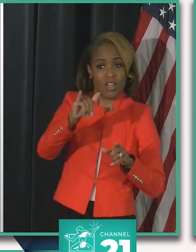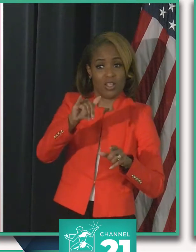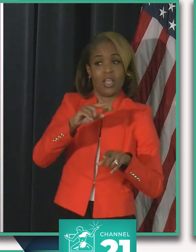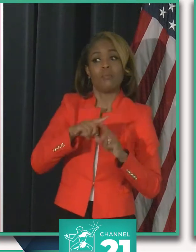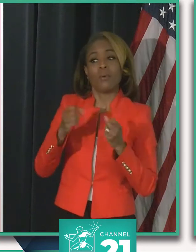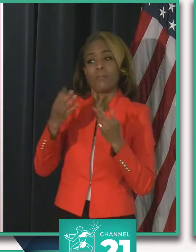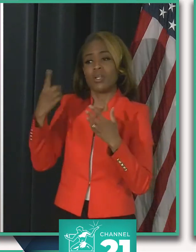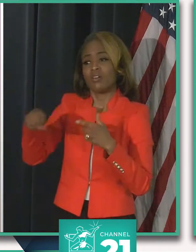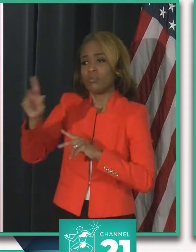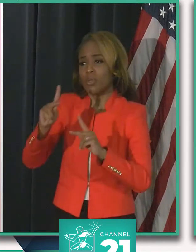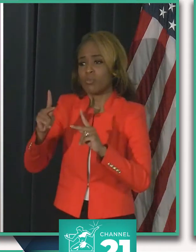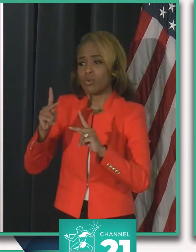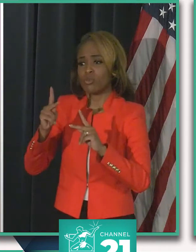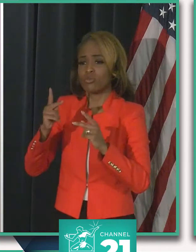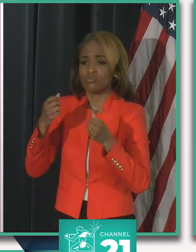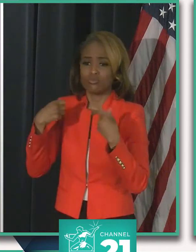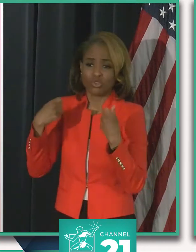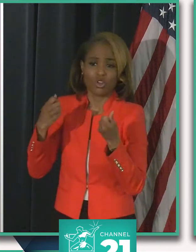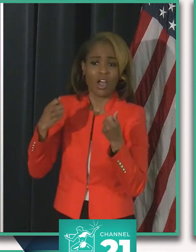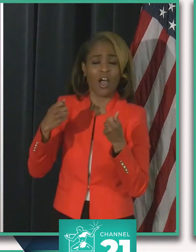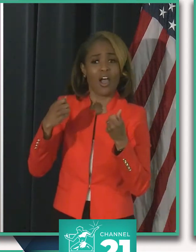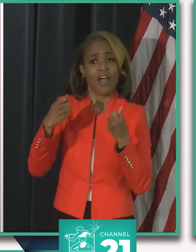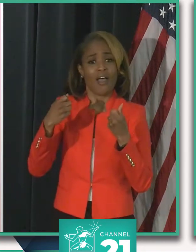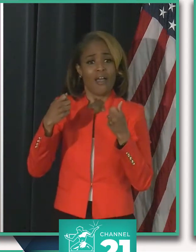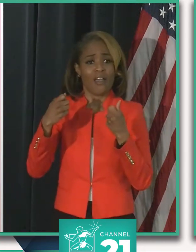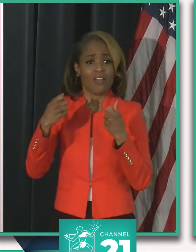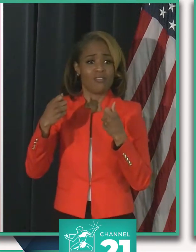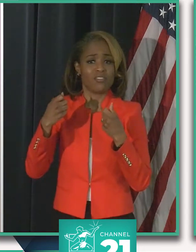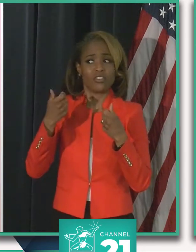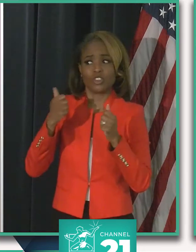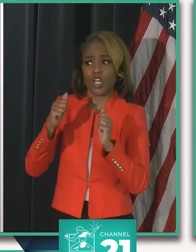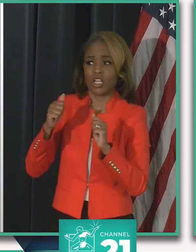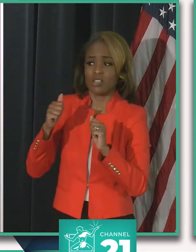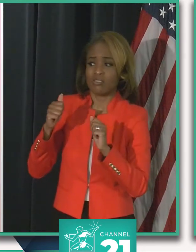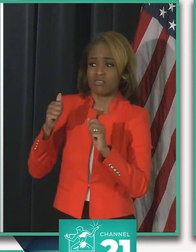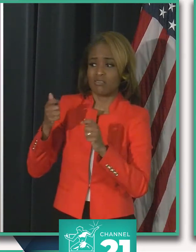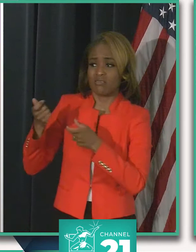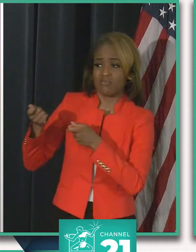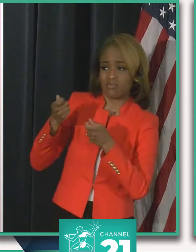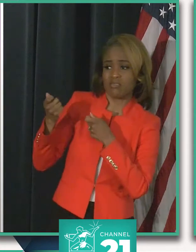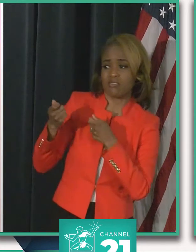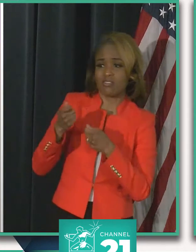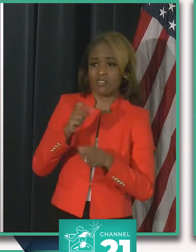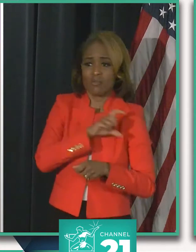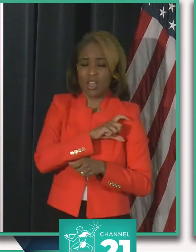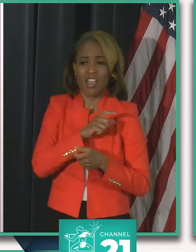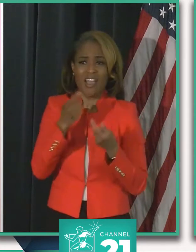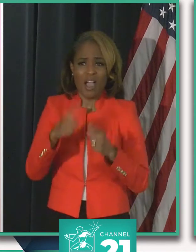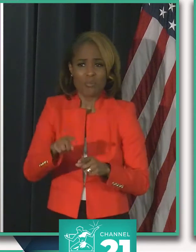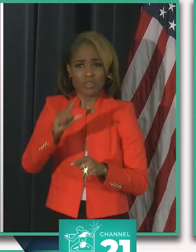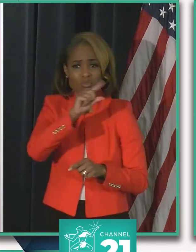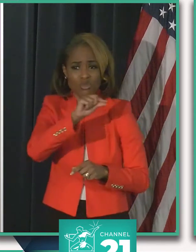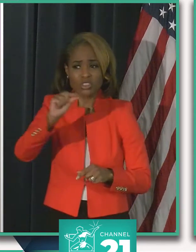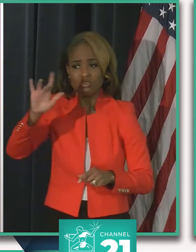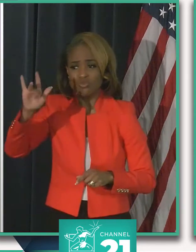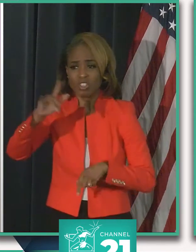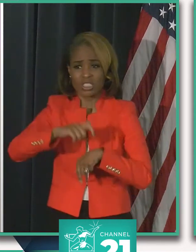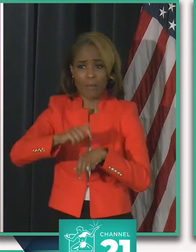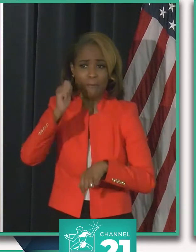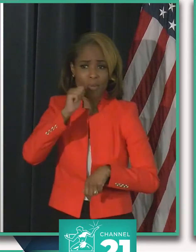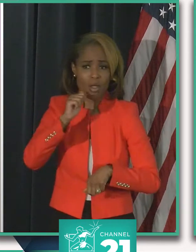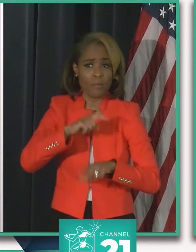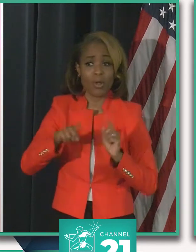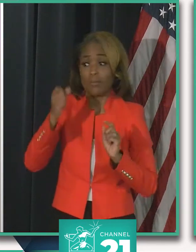very reckless way are taunting our officers. It's happening 20 to 25 times a day. But what they